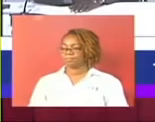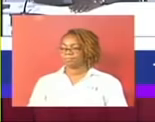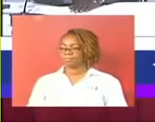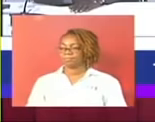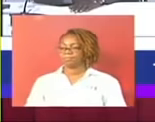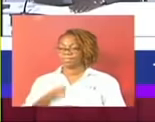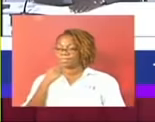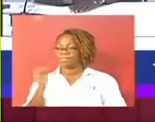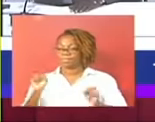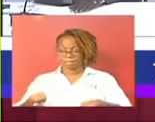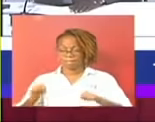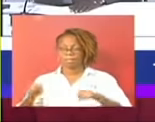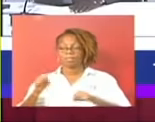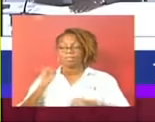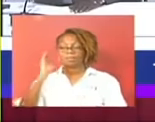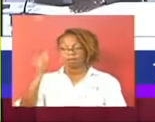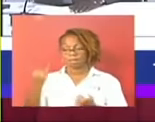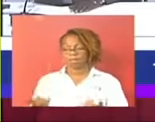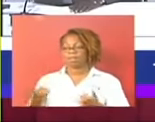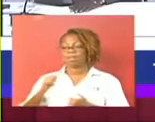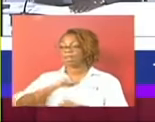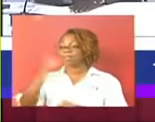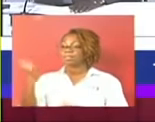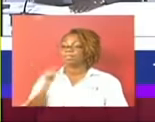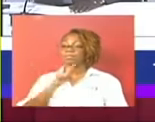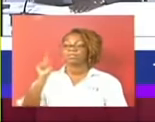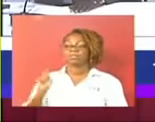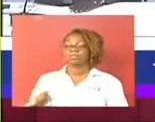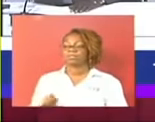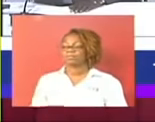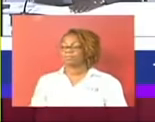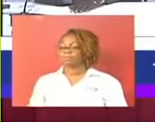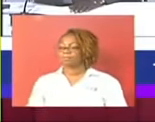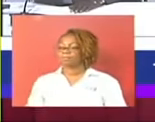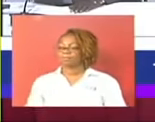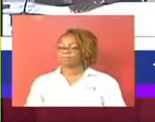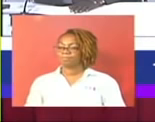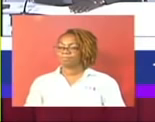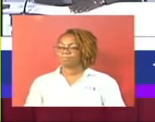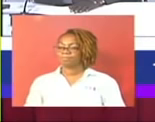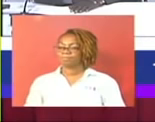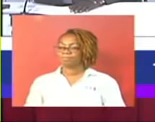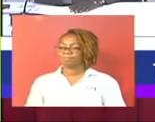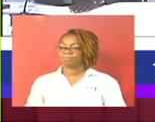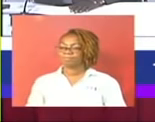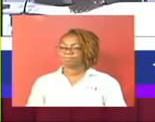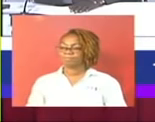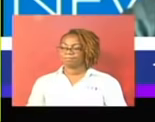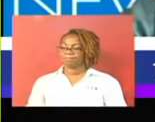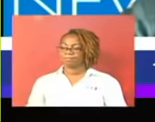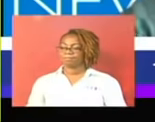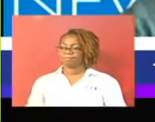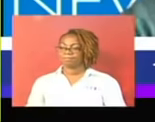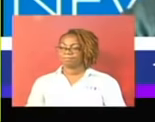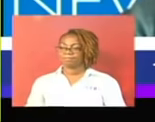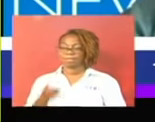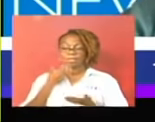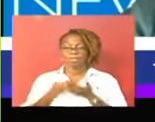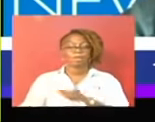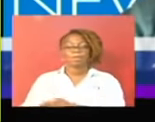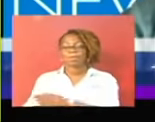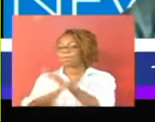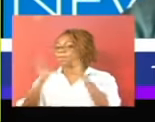that. We now move to AZP News. We're ready for your questions. Good morning, Private Harry,